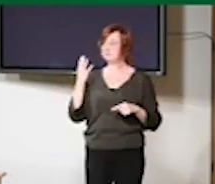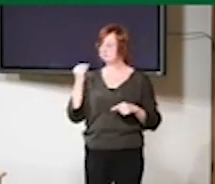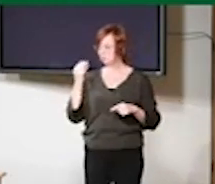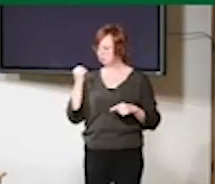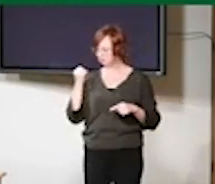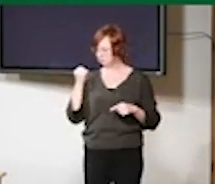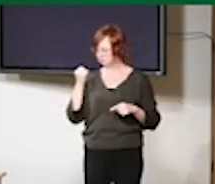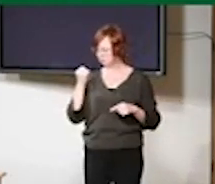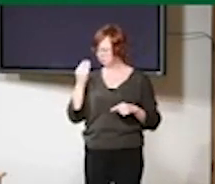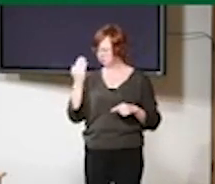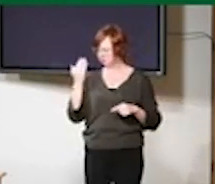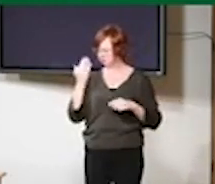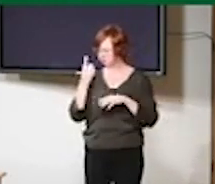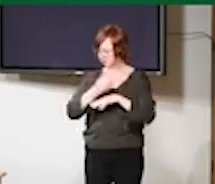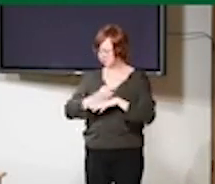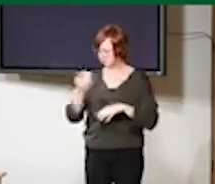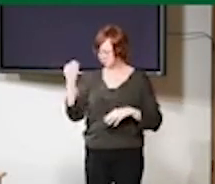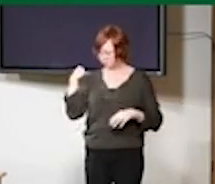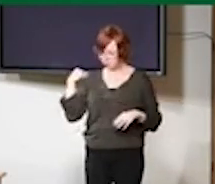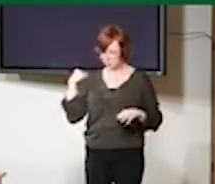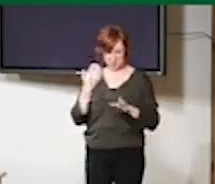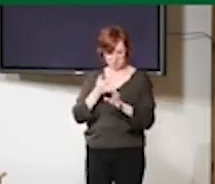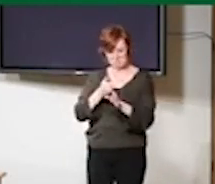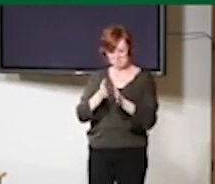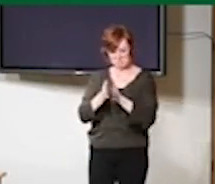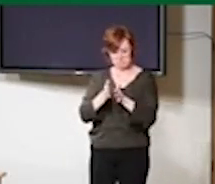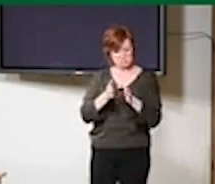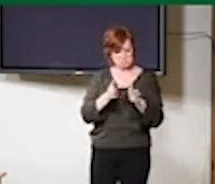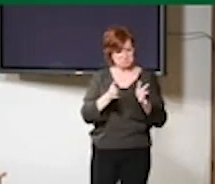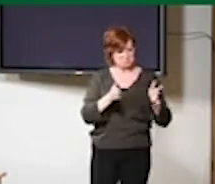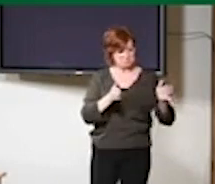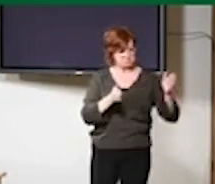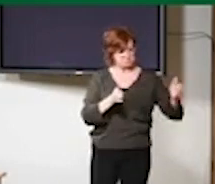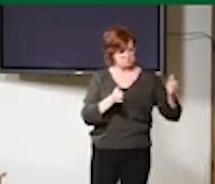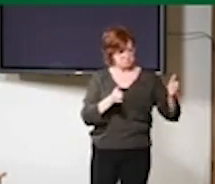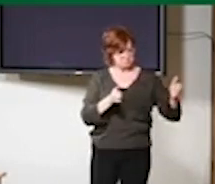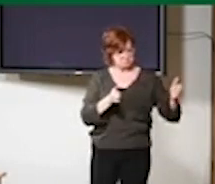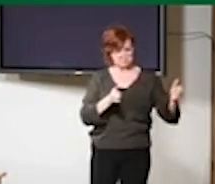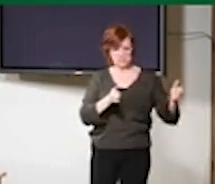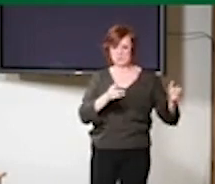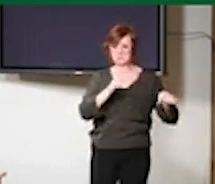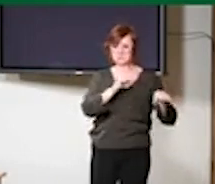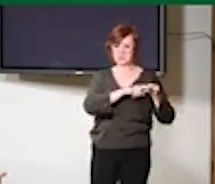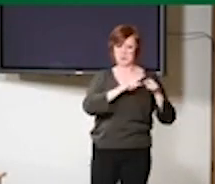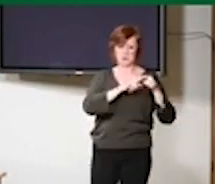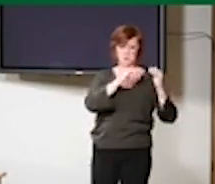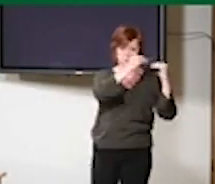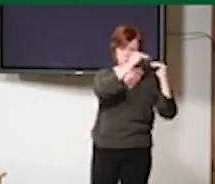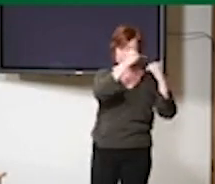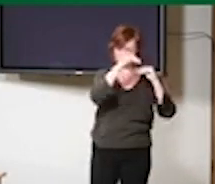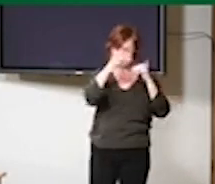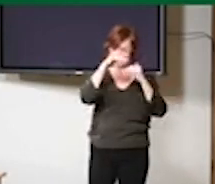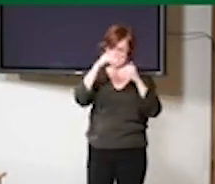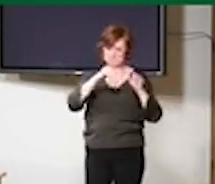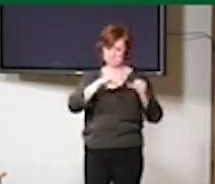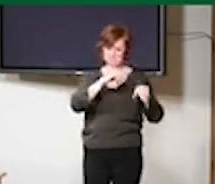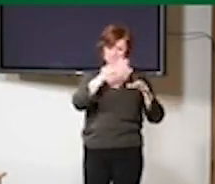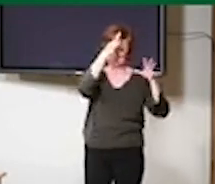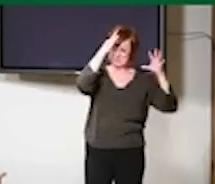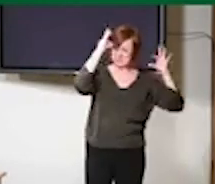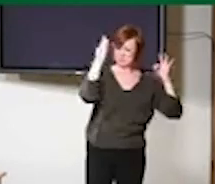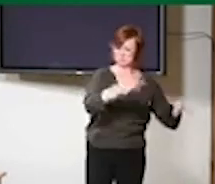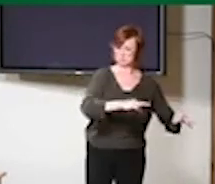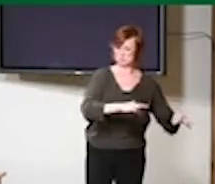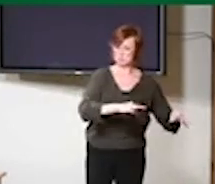days, that's just prior to when our restrictions started to come into place here in the province. And I would say they probably took about a week to